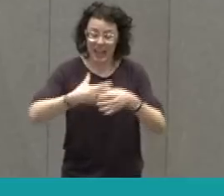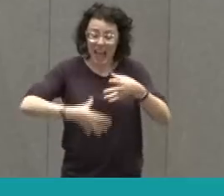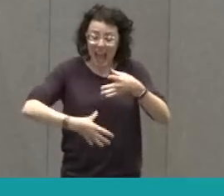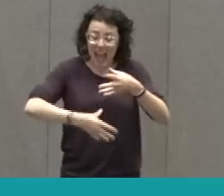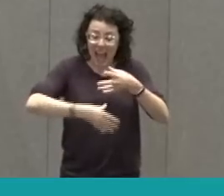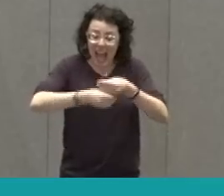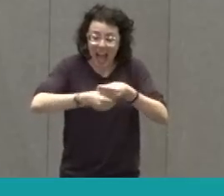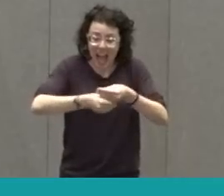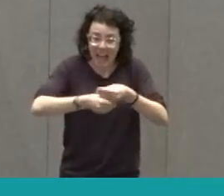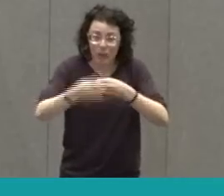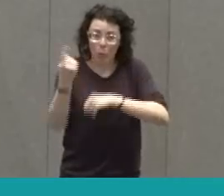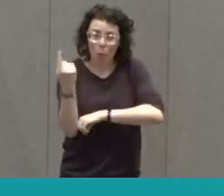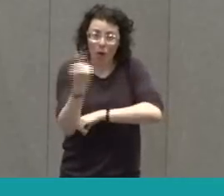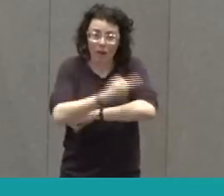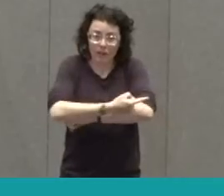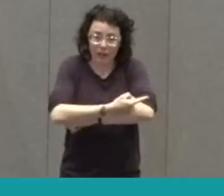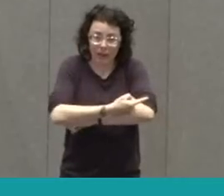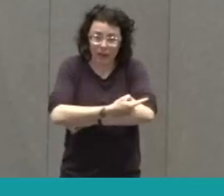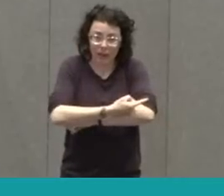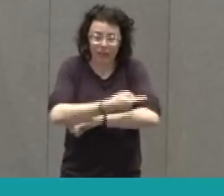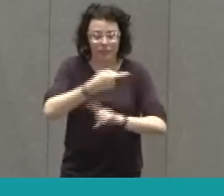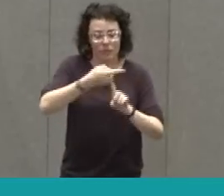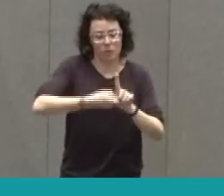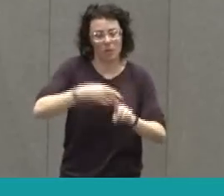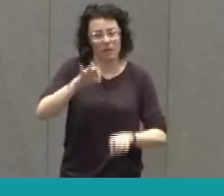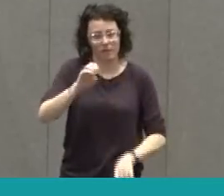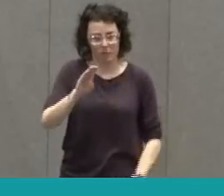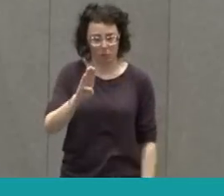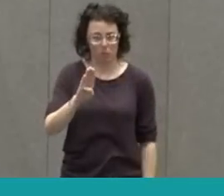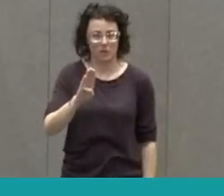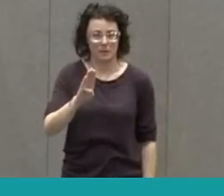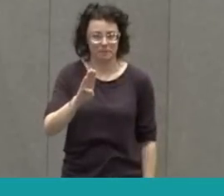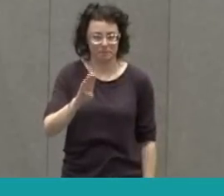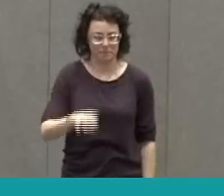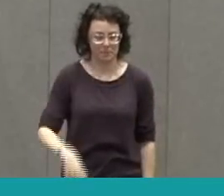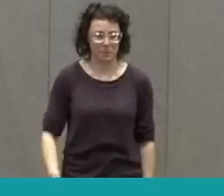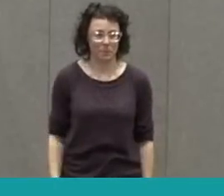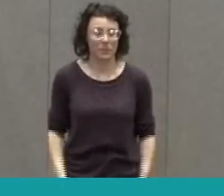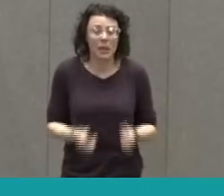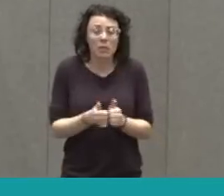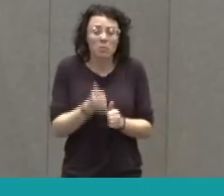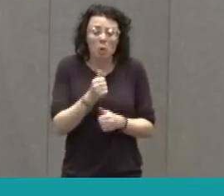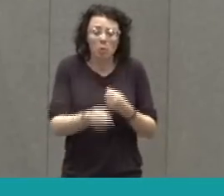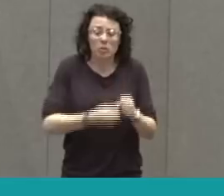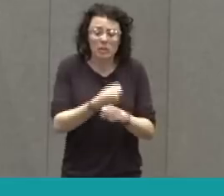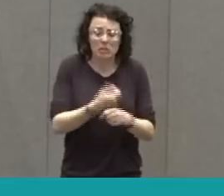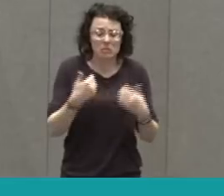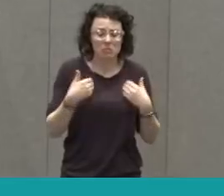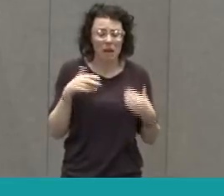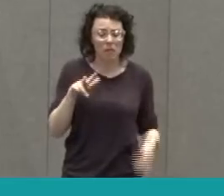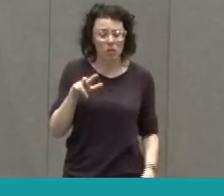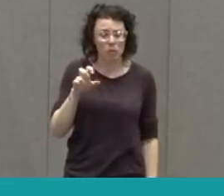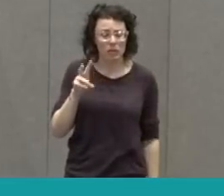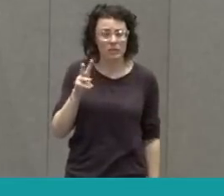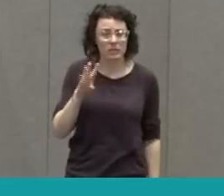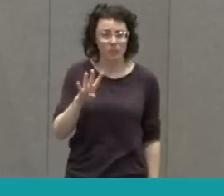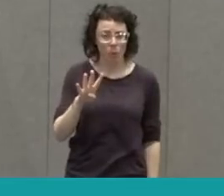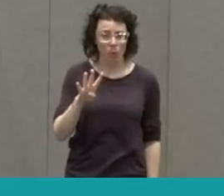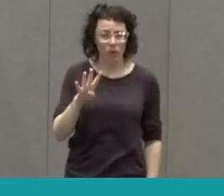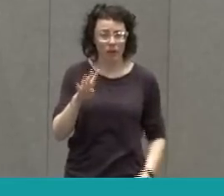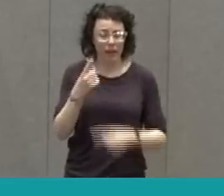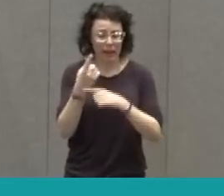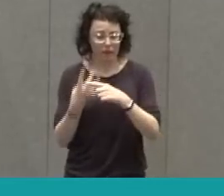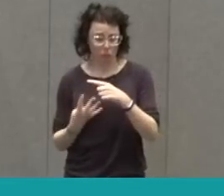February. So on most years, we have 364 and a fourth, And then